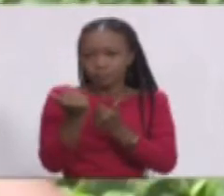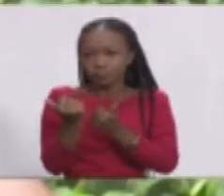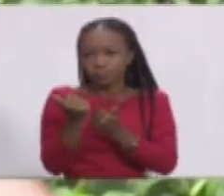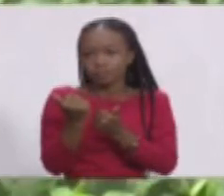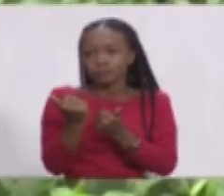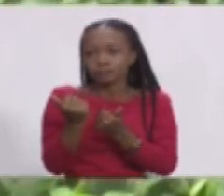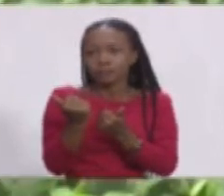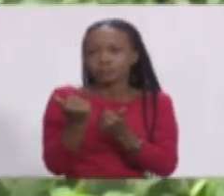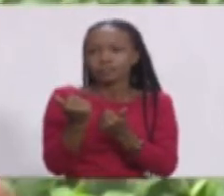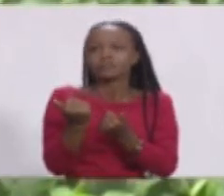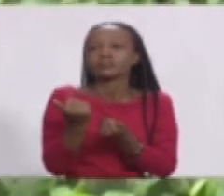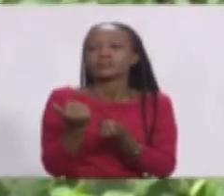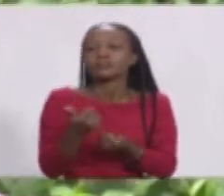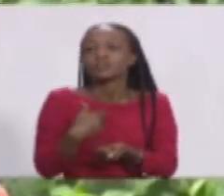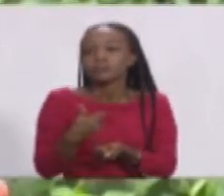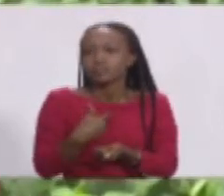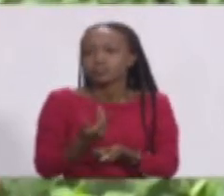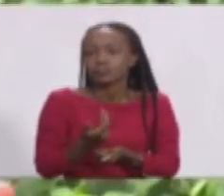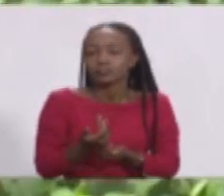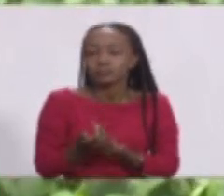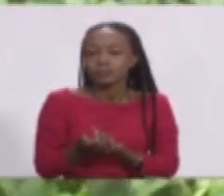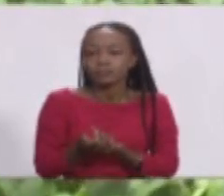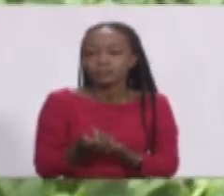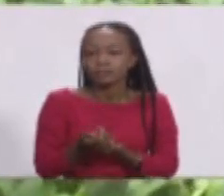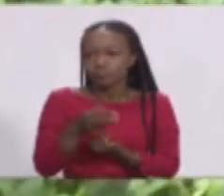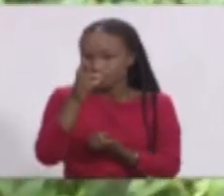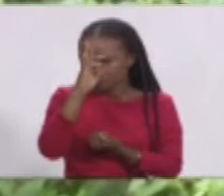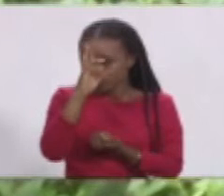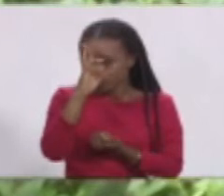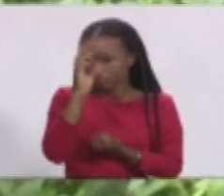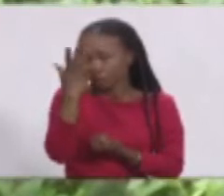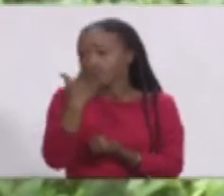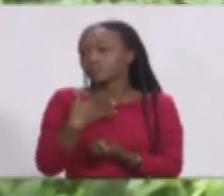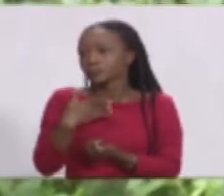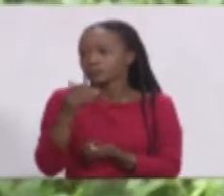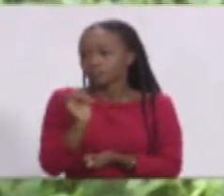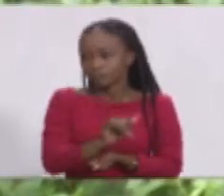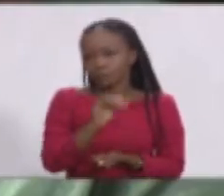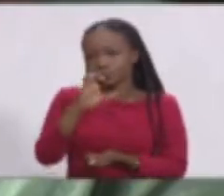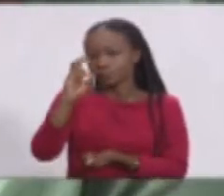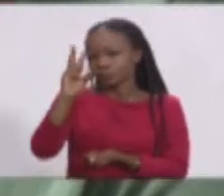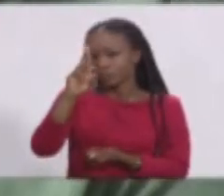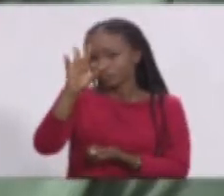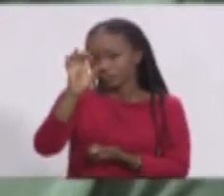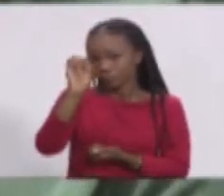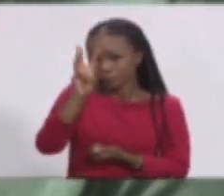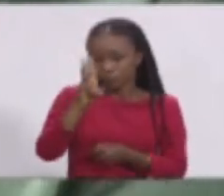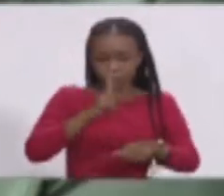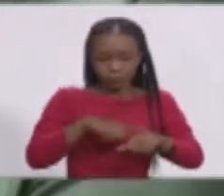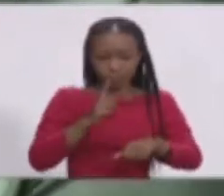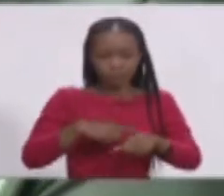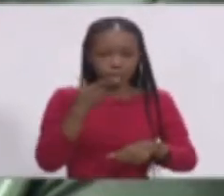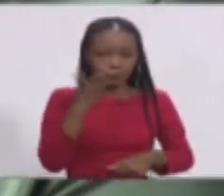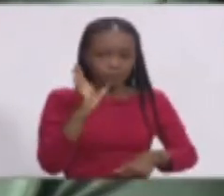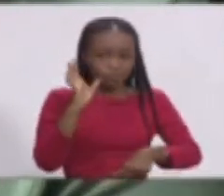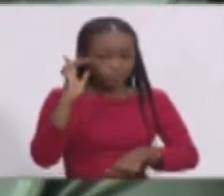now extra people, which means we are losing the reason that we wanted this the curfew in the first place. All right, then, so as we finish,